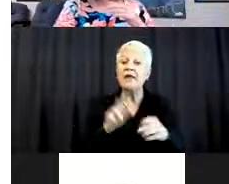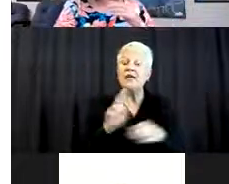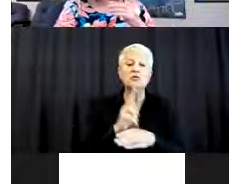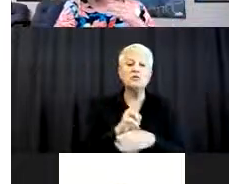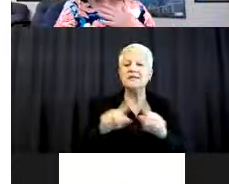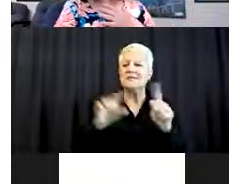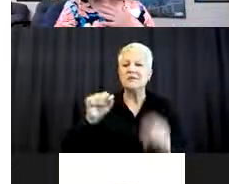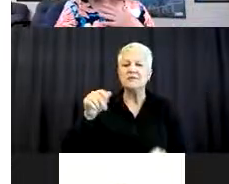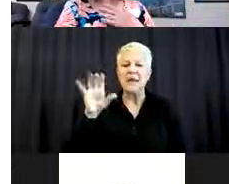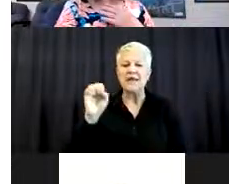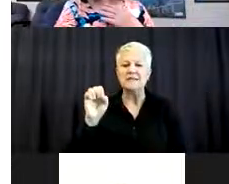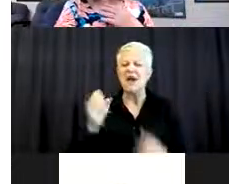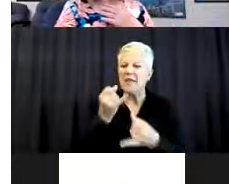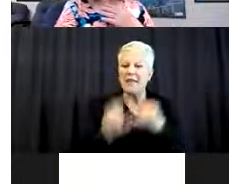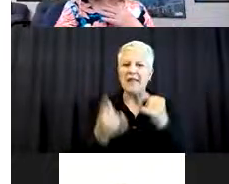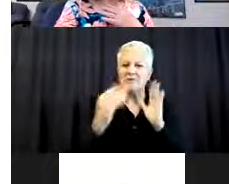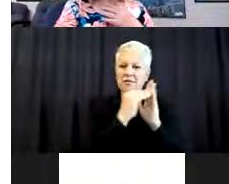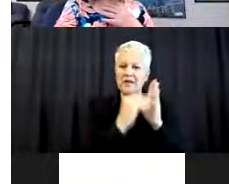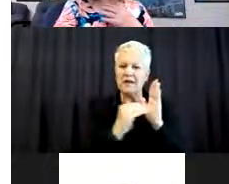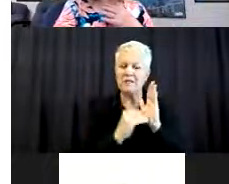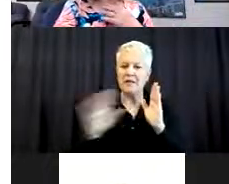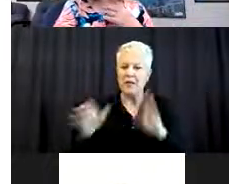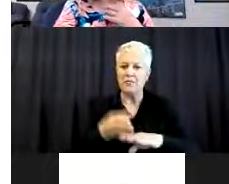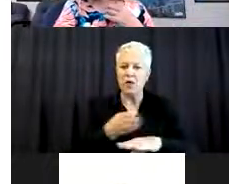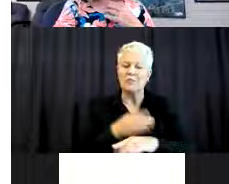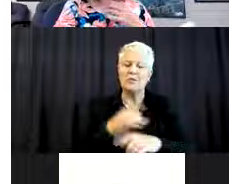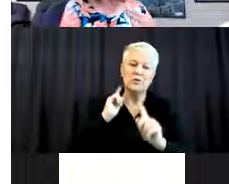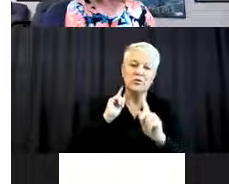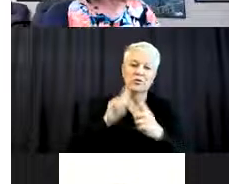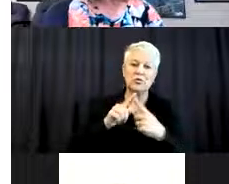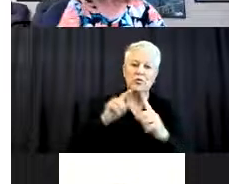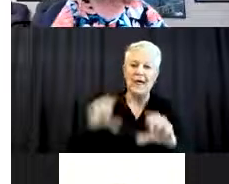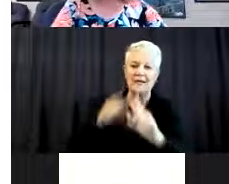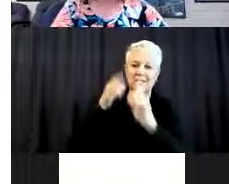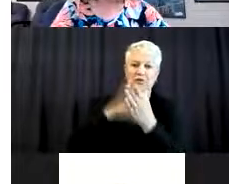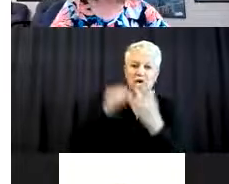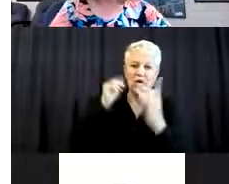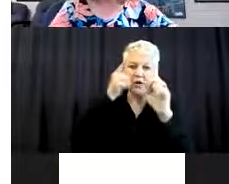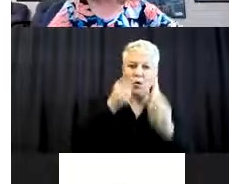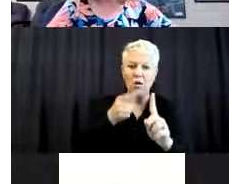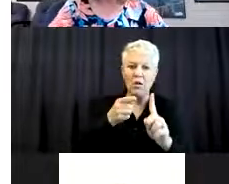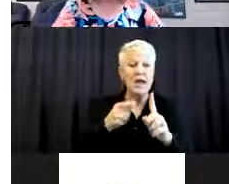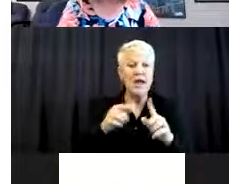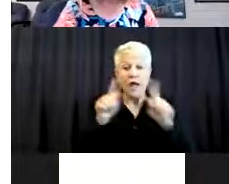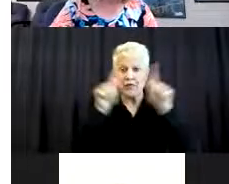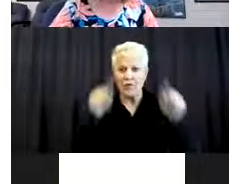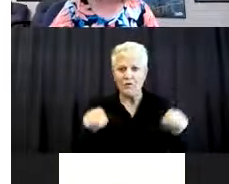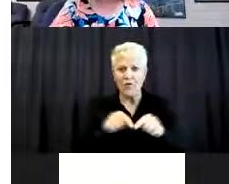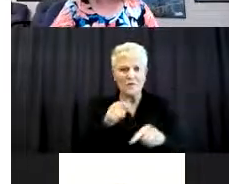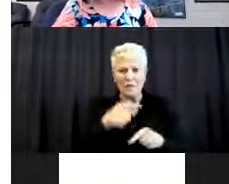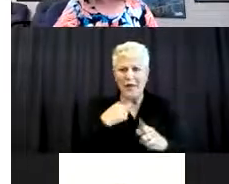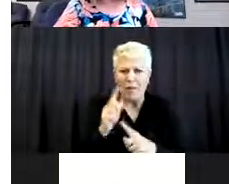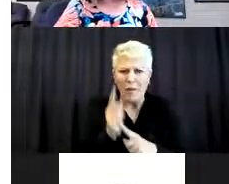space. The last one is documenting progress toward the active learning goal. And the forms that are on here, which we have about a minute